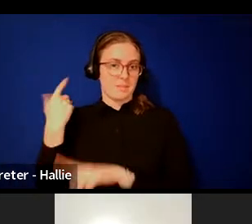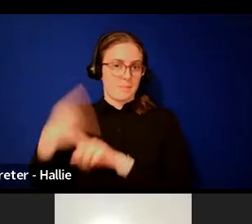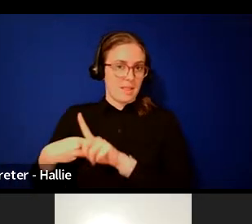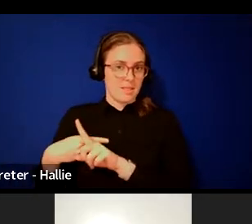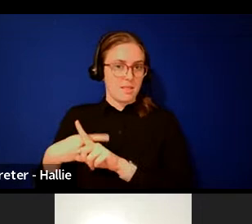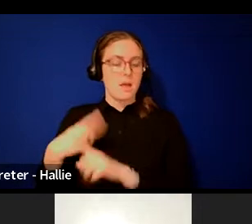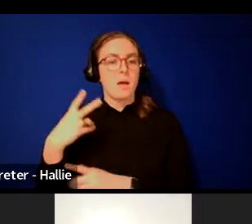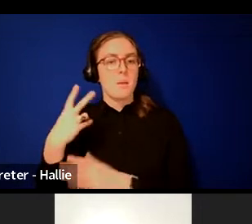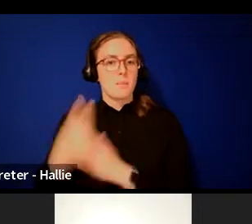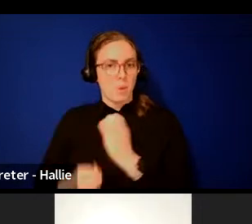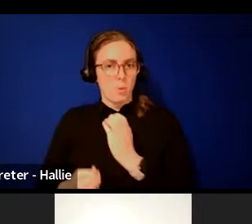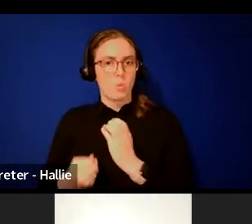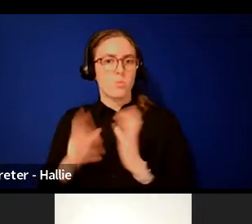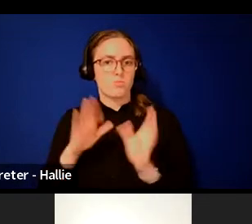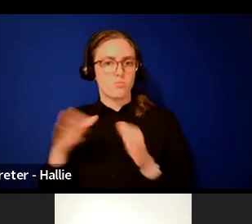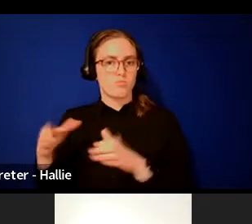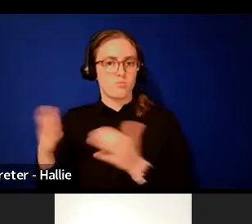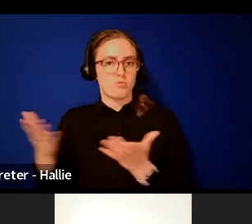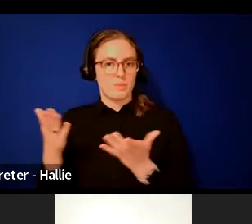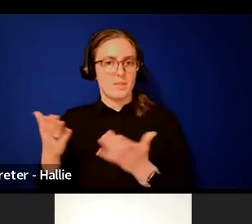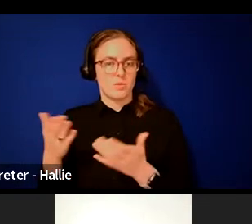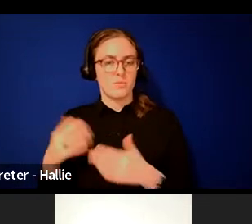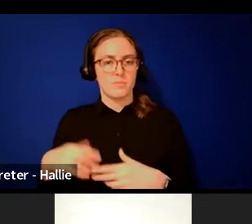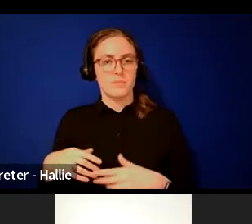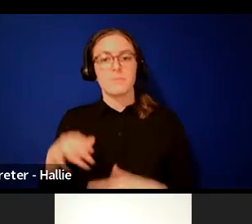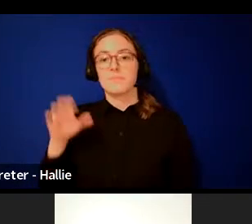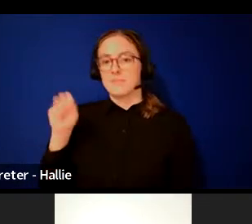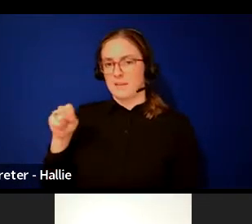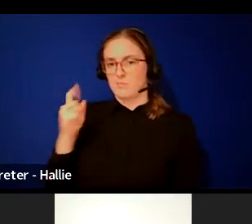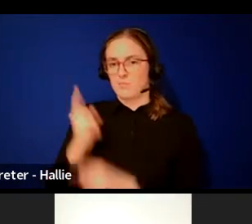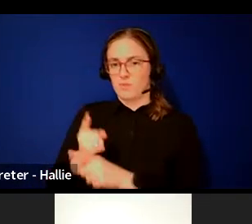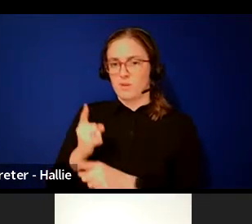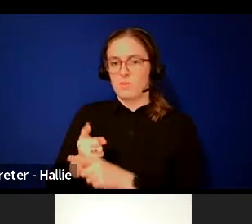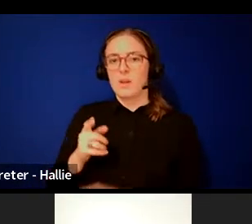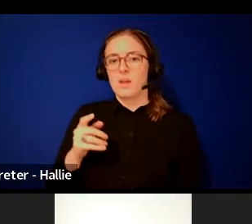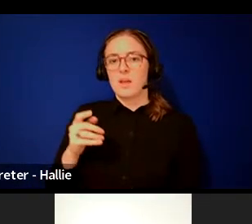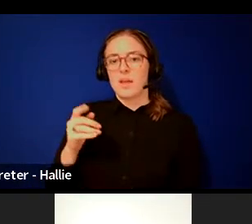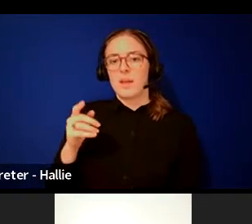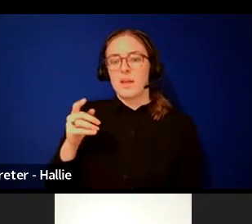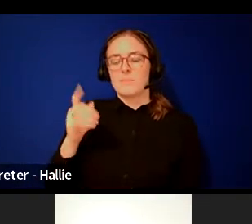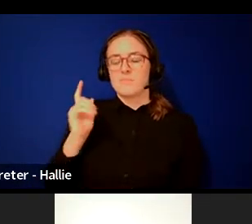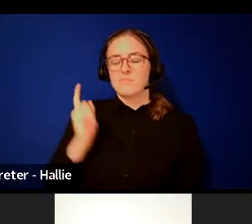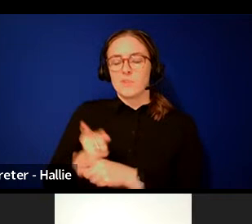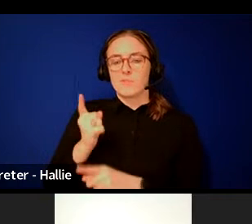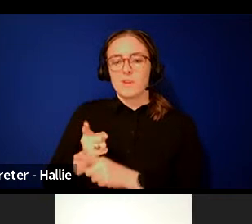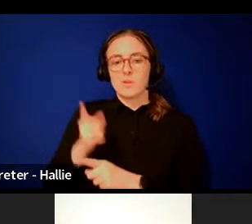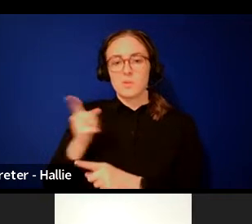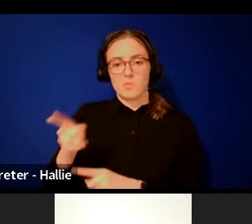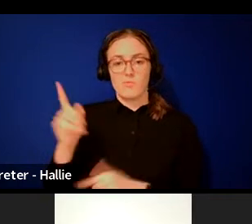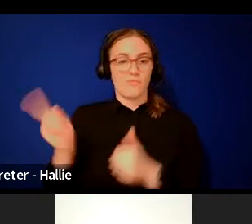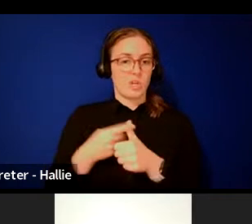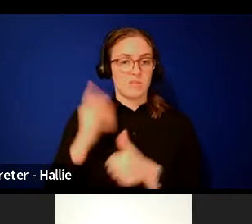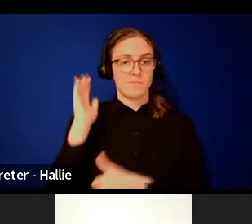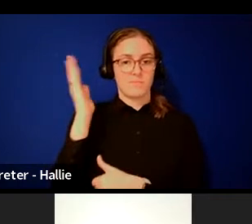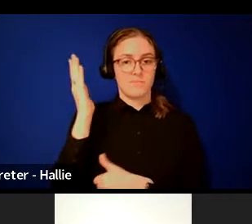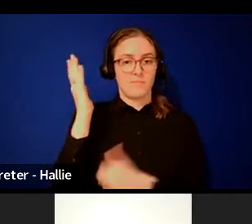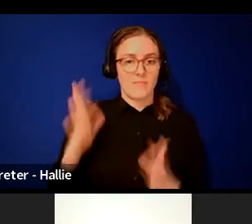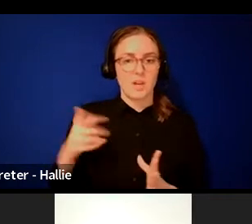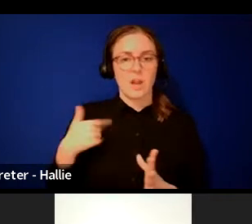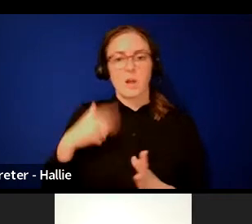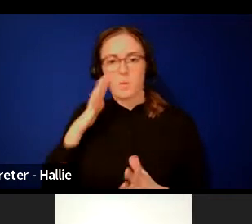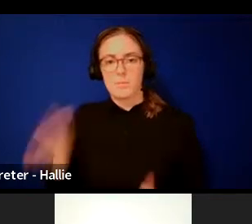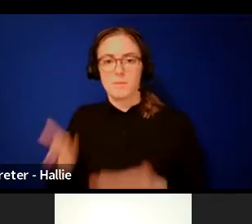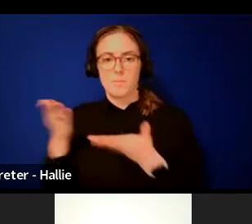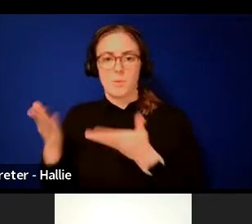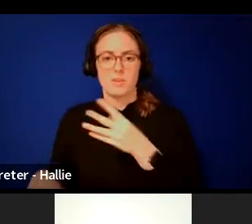be on. That is correct. Once you finish this, I'll make a motion if we can add that for you to present on that as well.